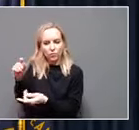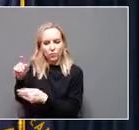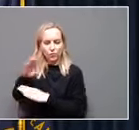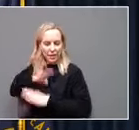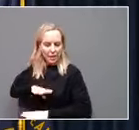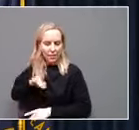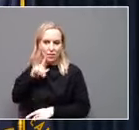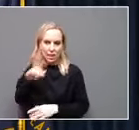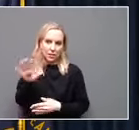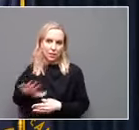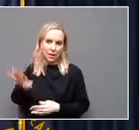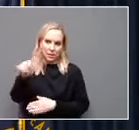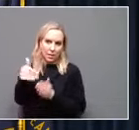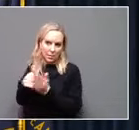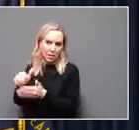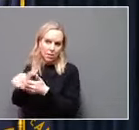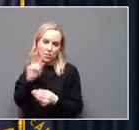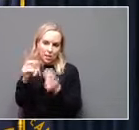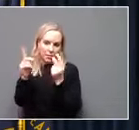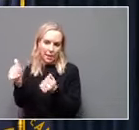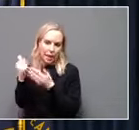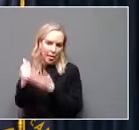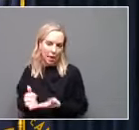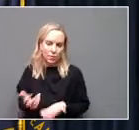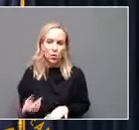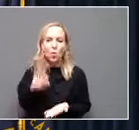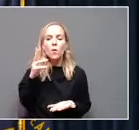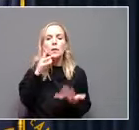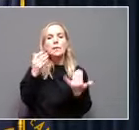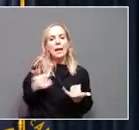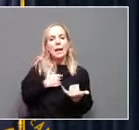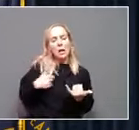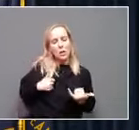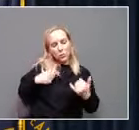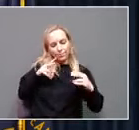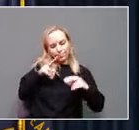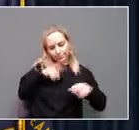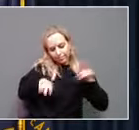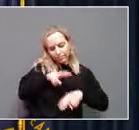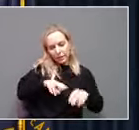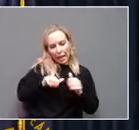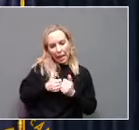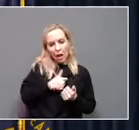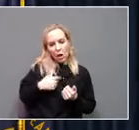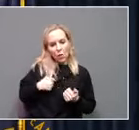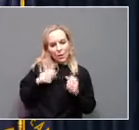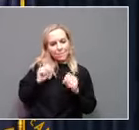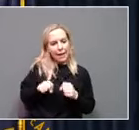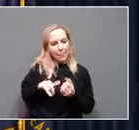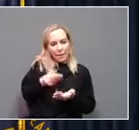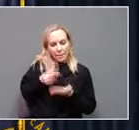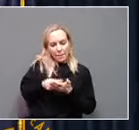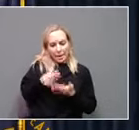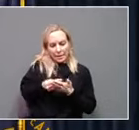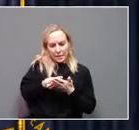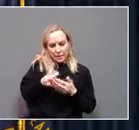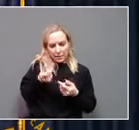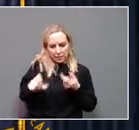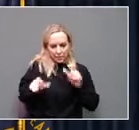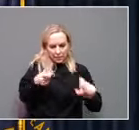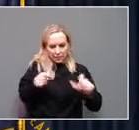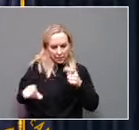immediate help. What we're really looking for now is a way that we can leverage these dollars on the rebuilding side. We don't want people strapped